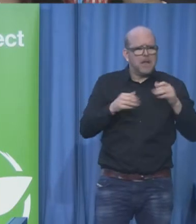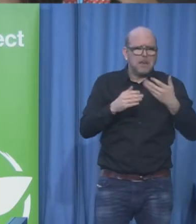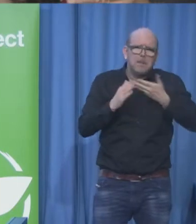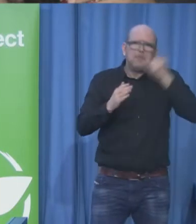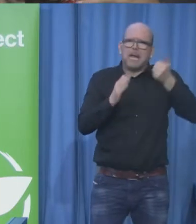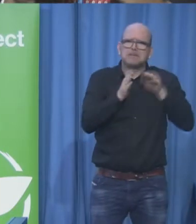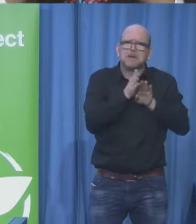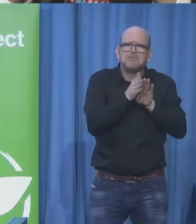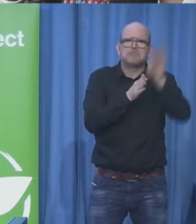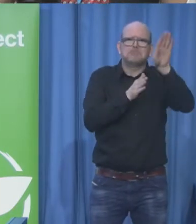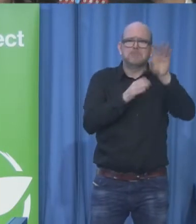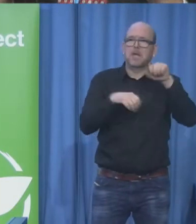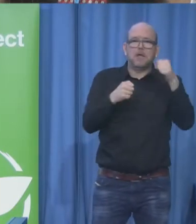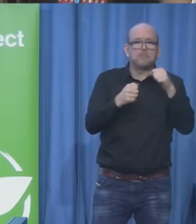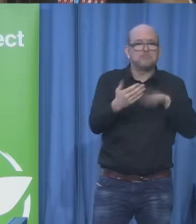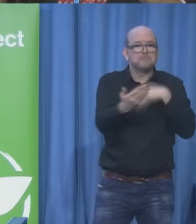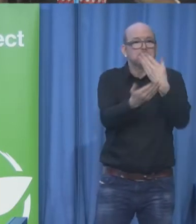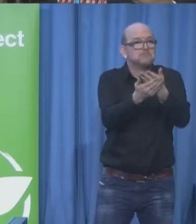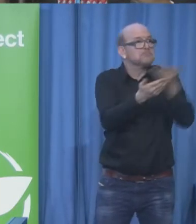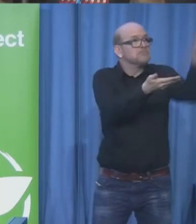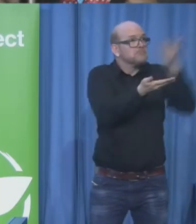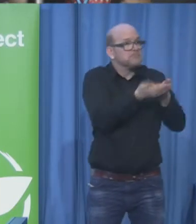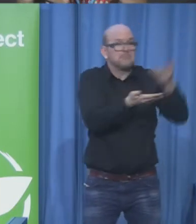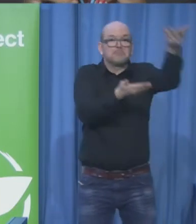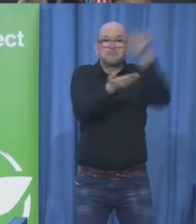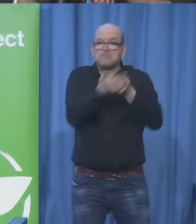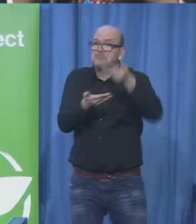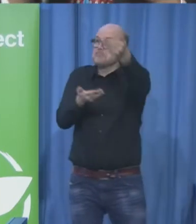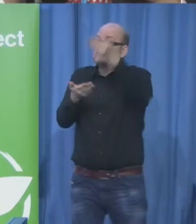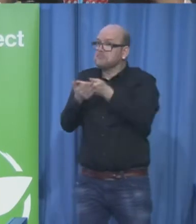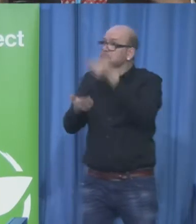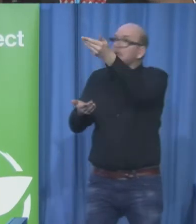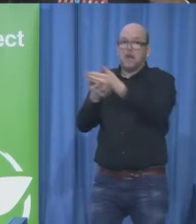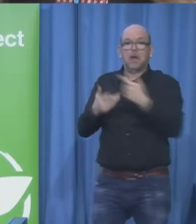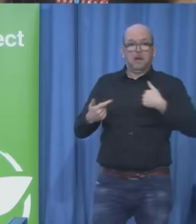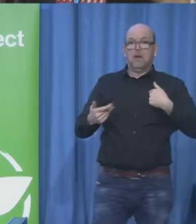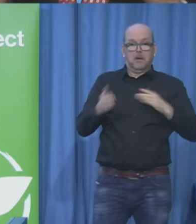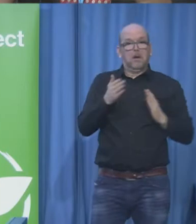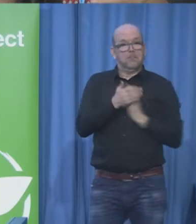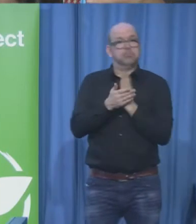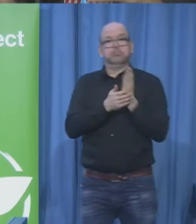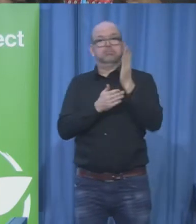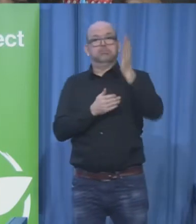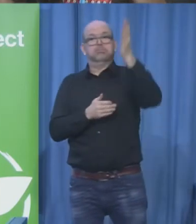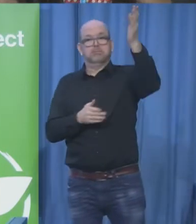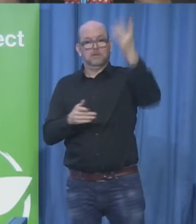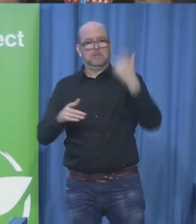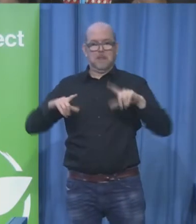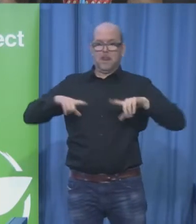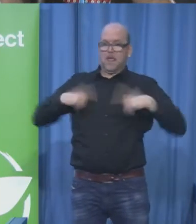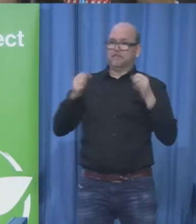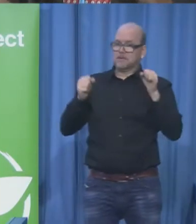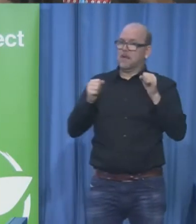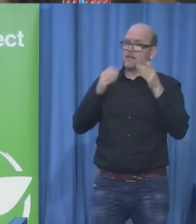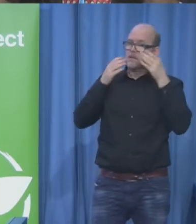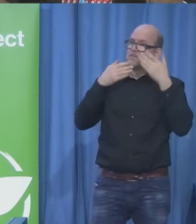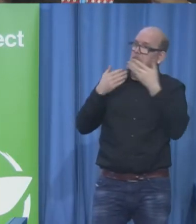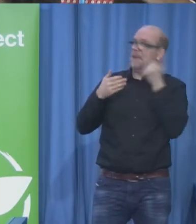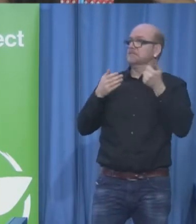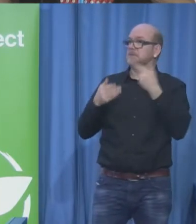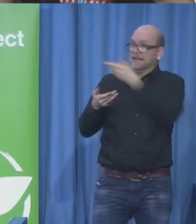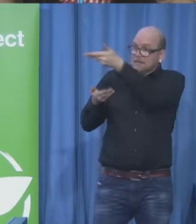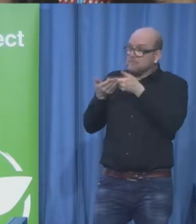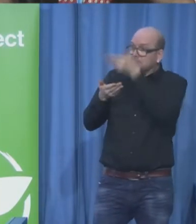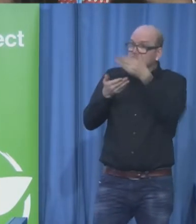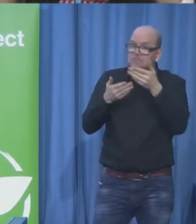to migrate to larger cities. You're able to become part of bigger communities. And then the most miraculous thing really happens.